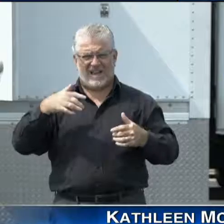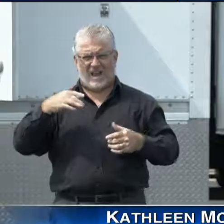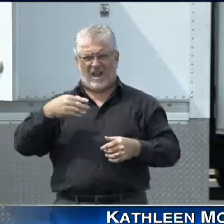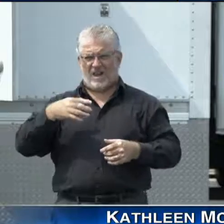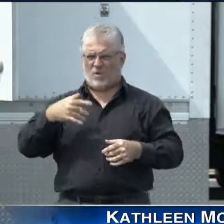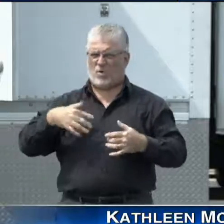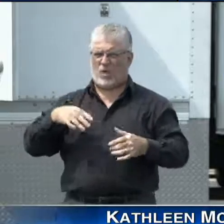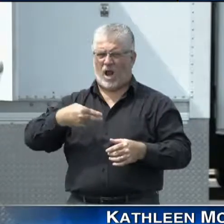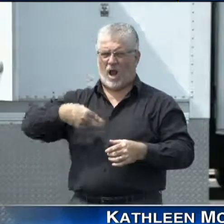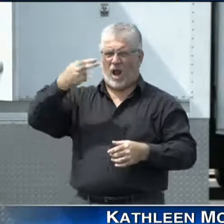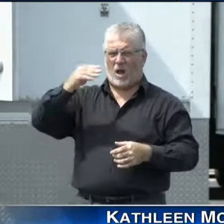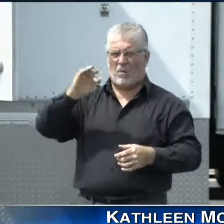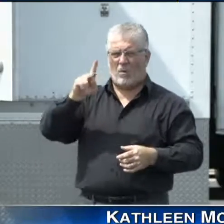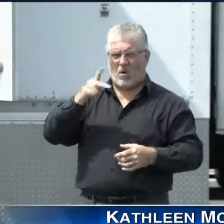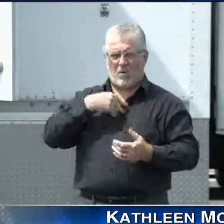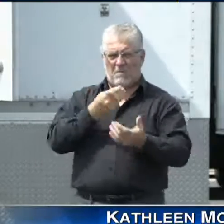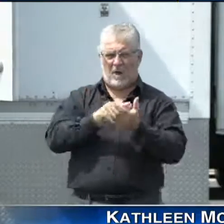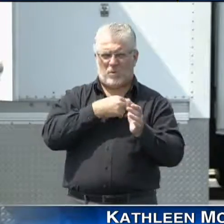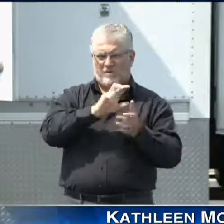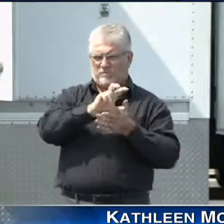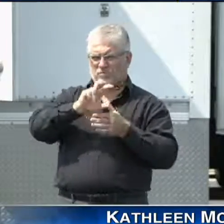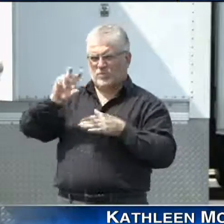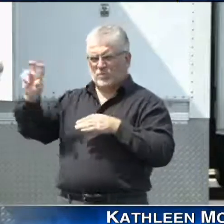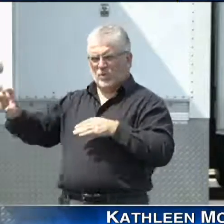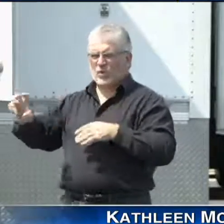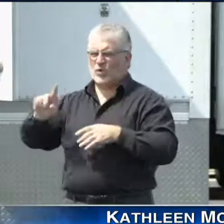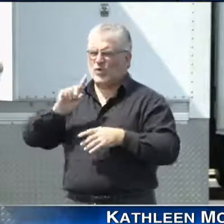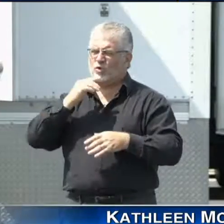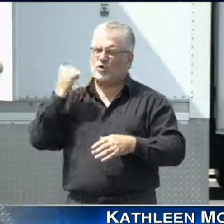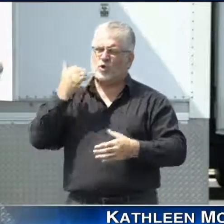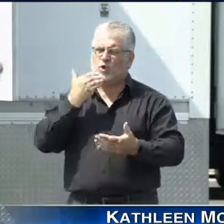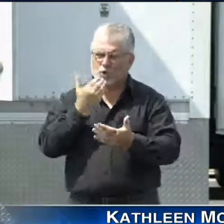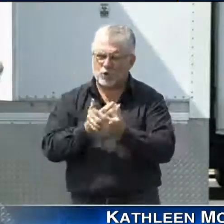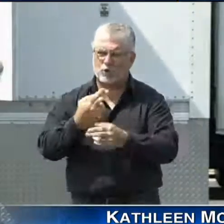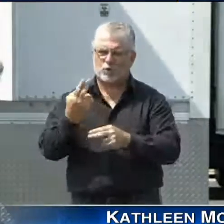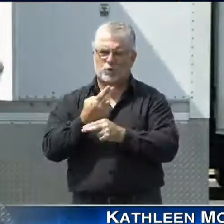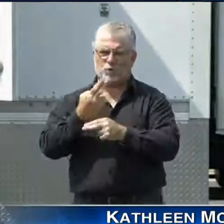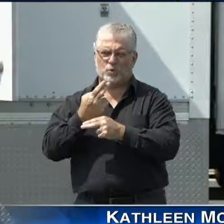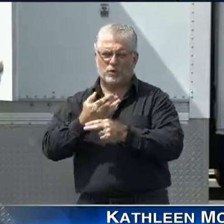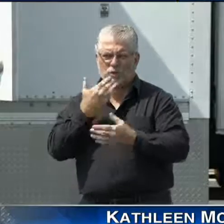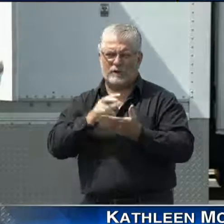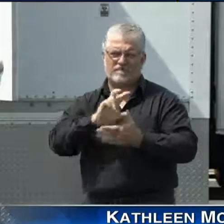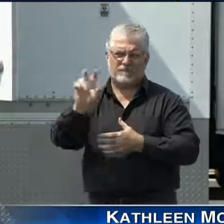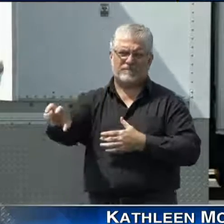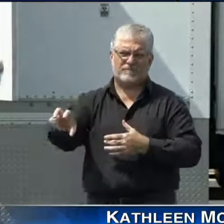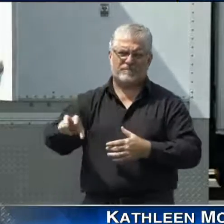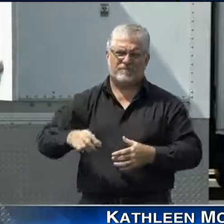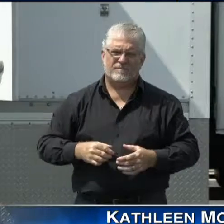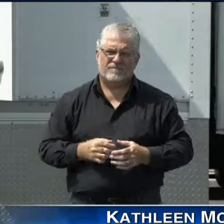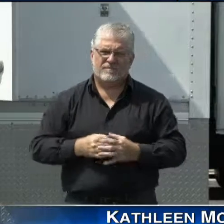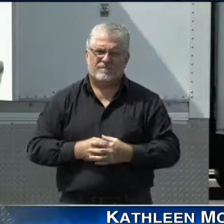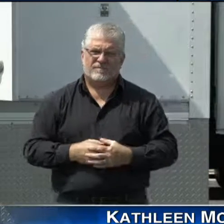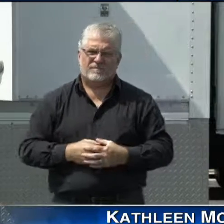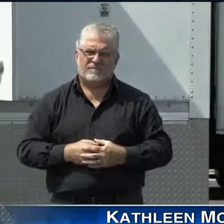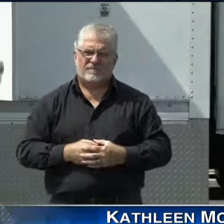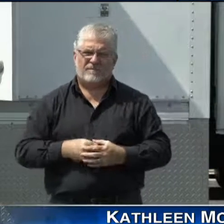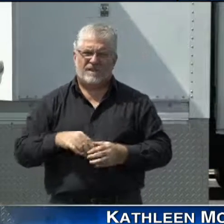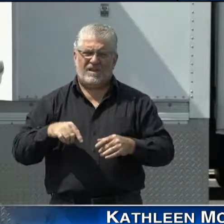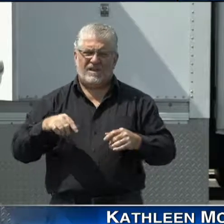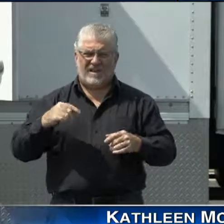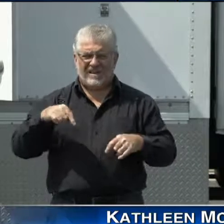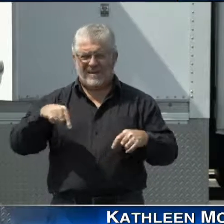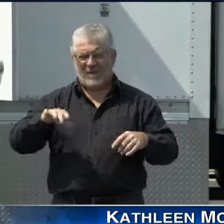to the most important issue of the day in Pennsylvania and across the country. Broader accessibility